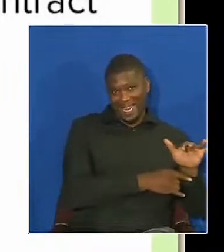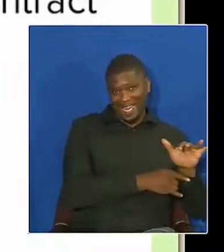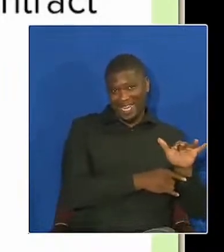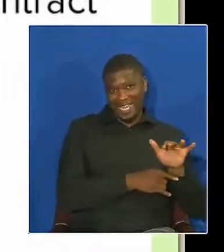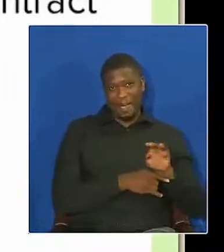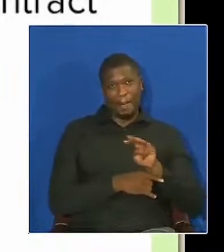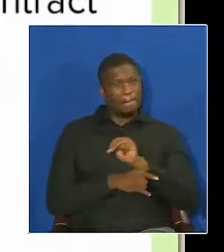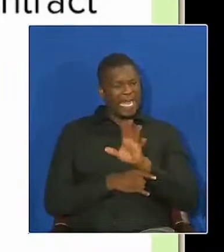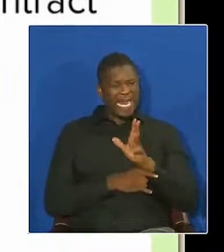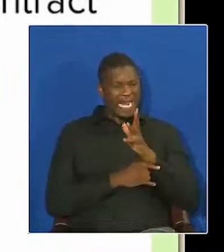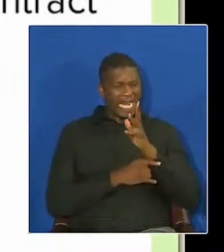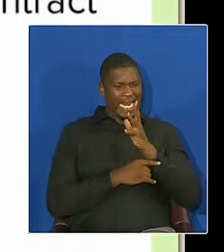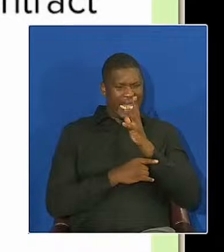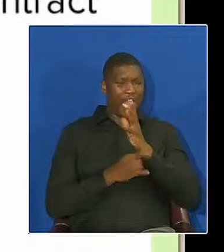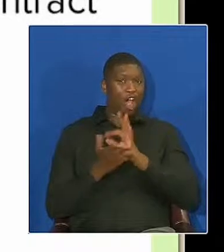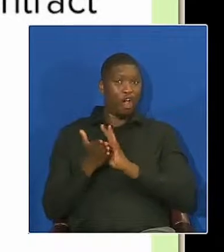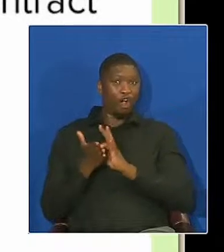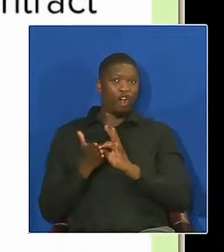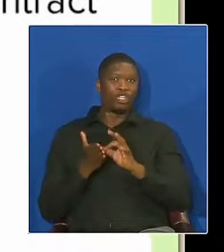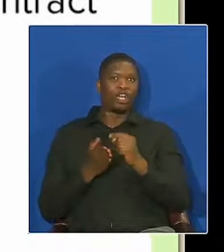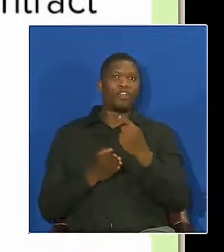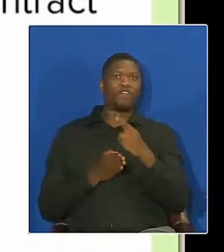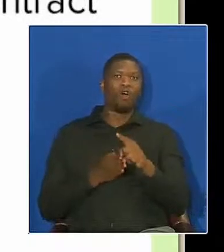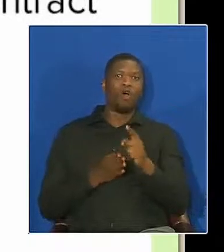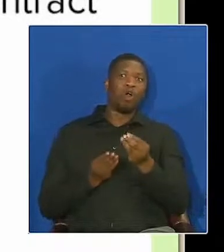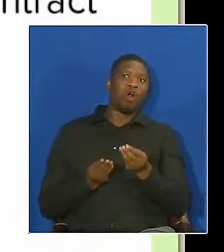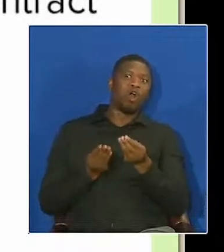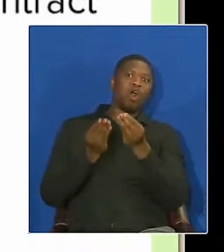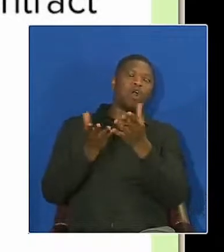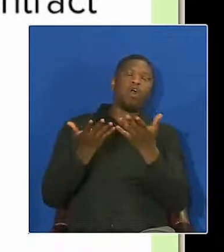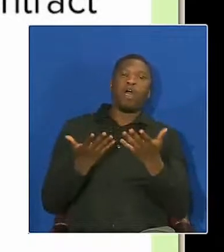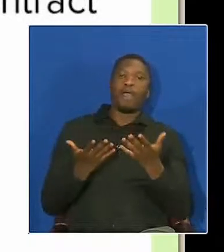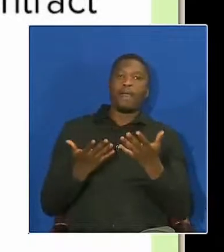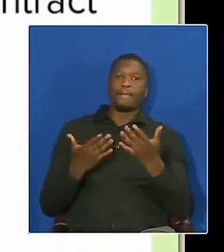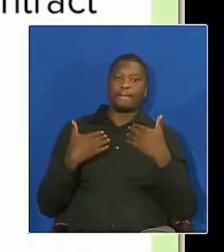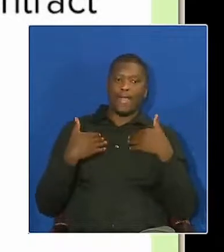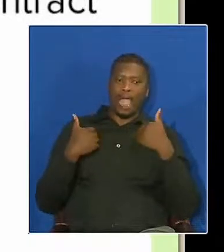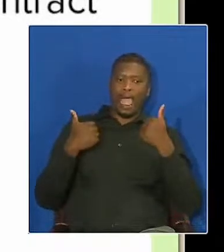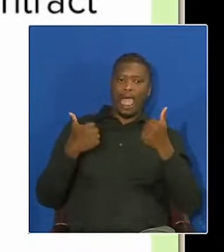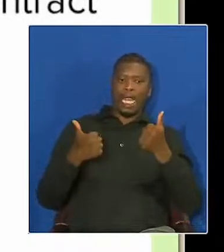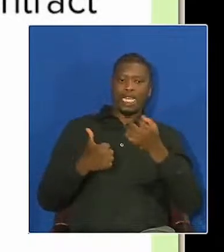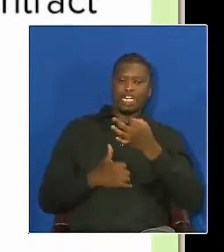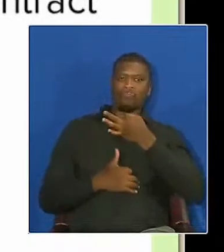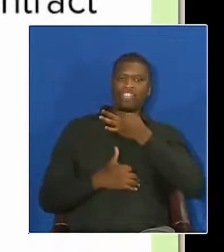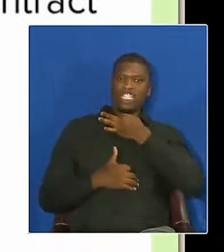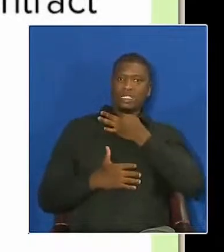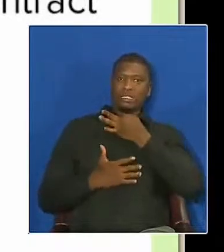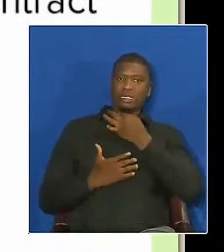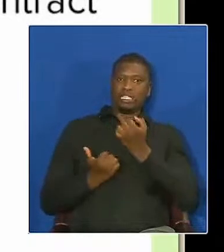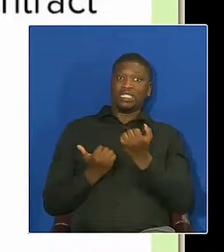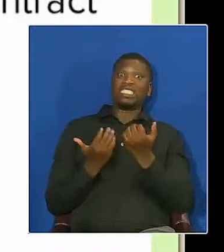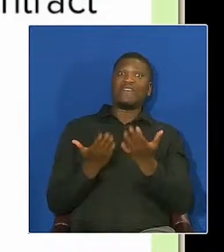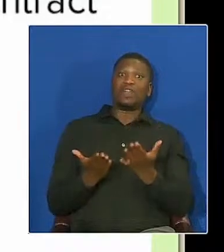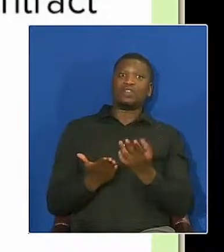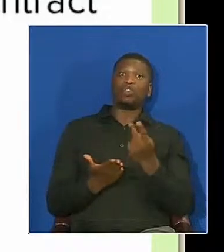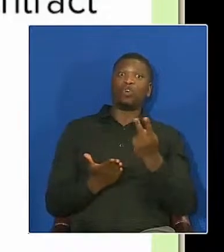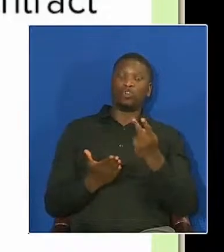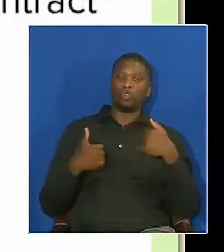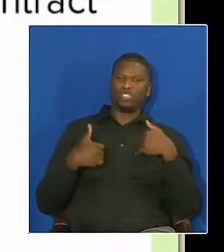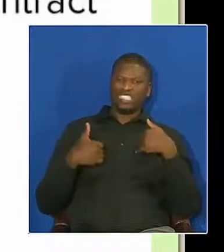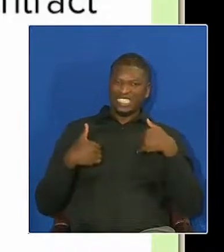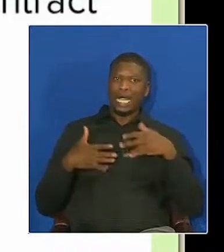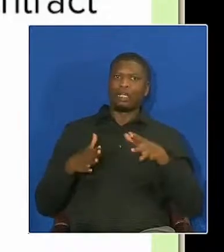The multi-million rand contract to provide health risk management services and institute a